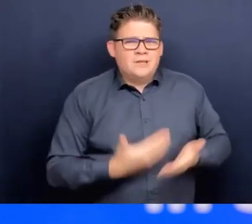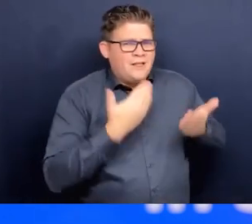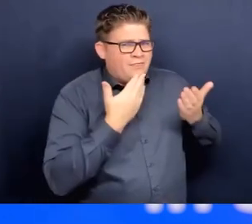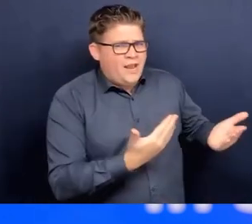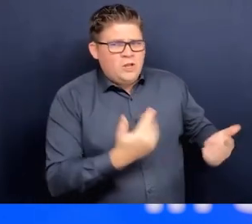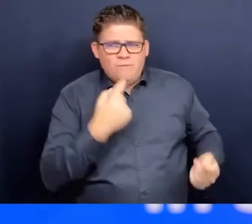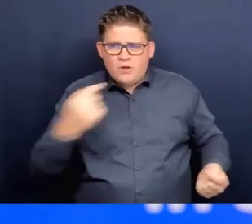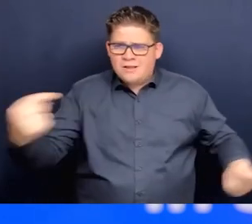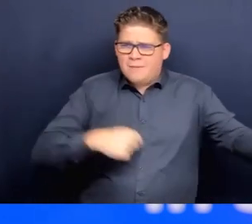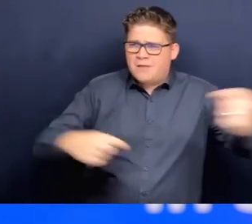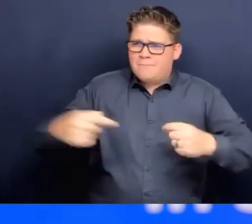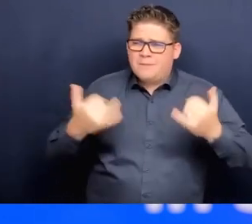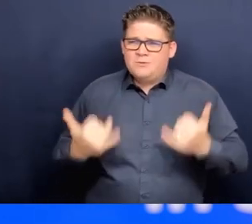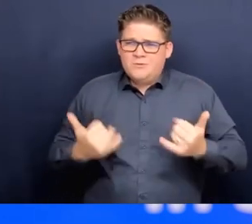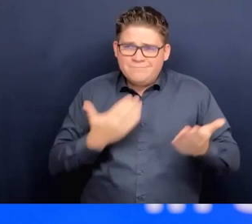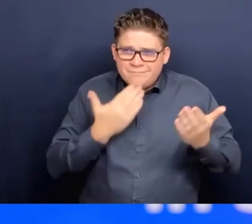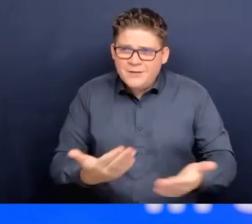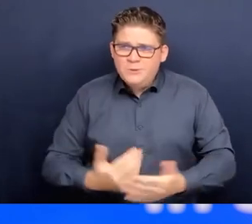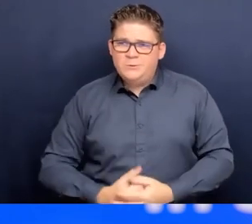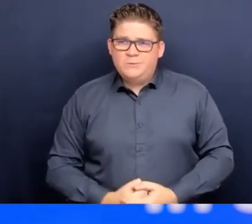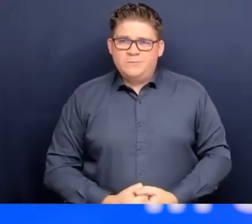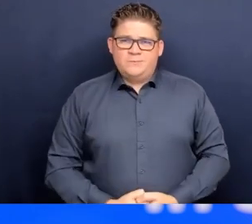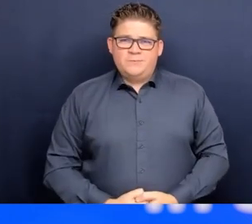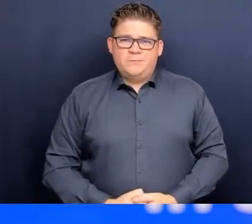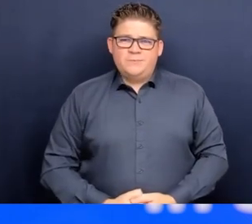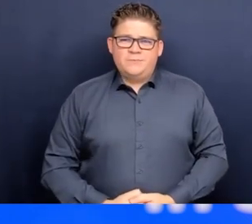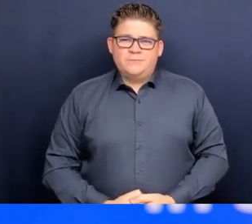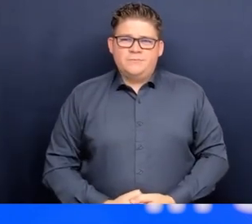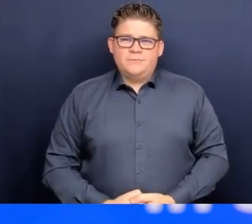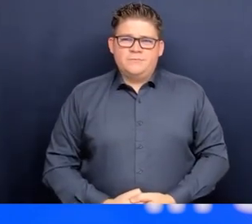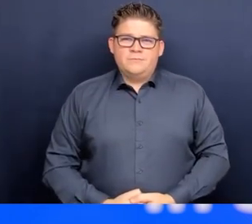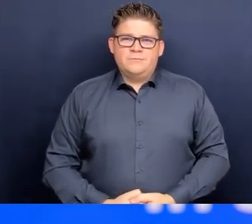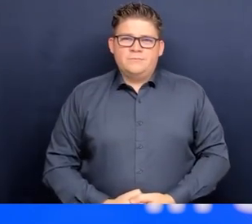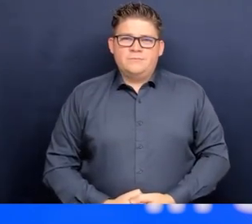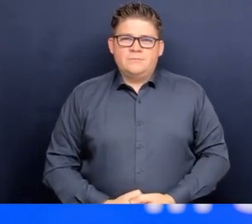to help fulfill that promise. So thank you ever so much for being here today.